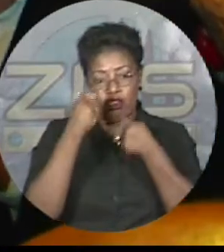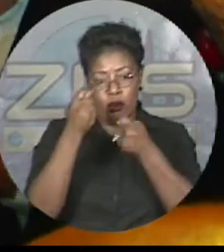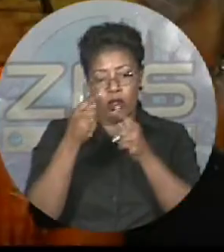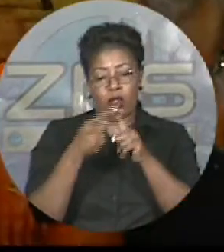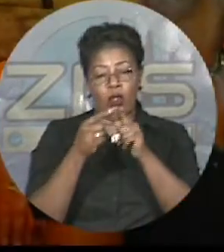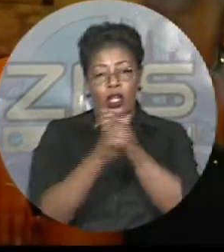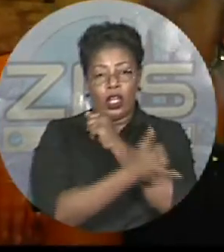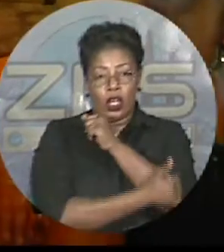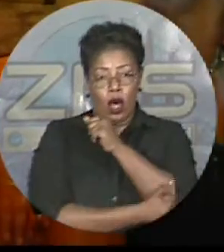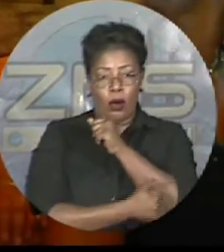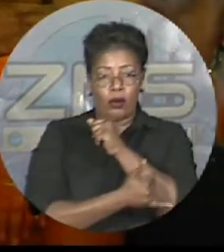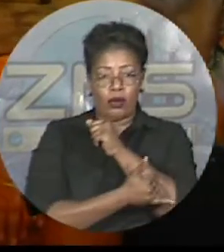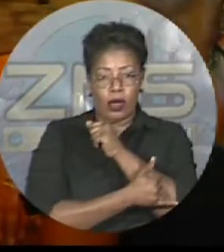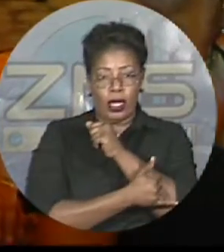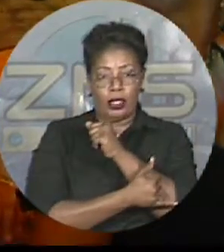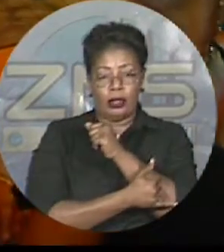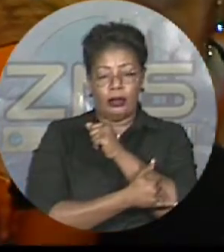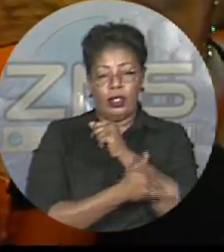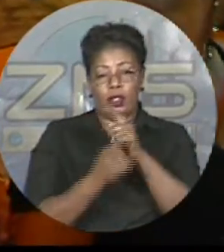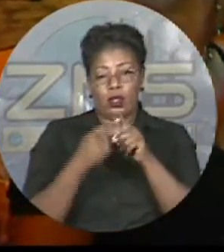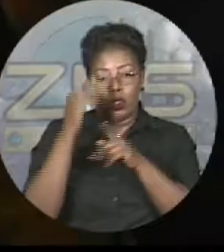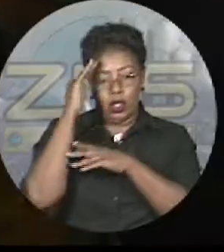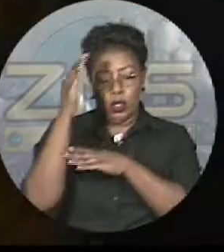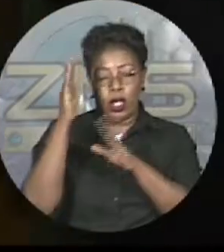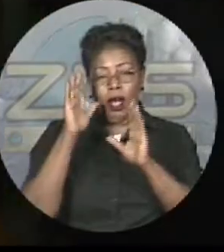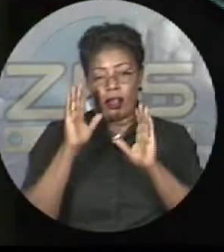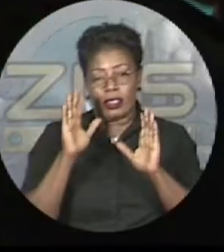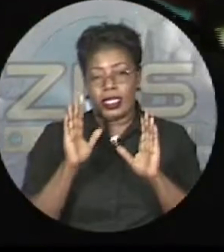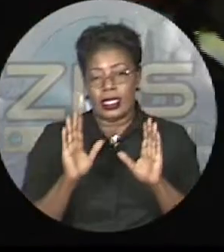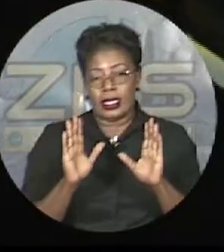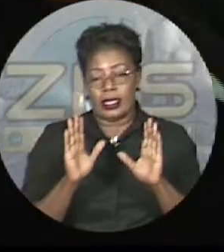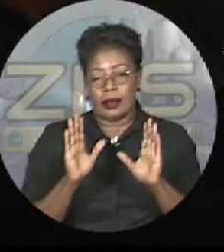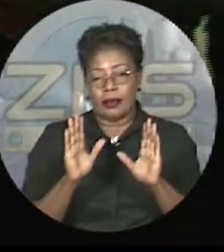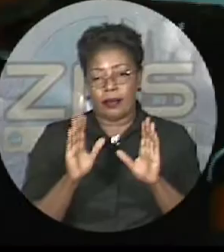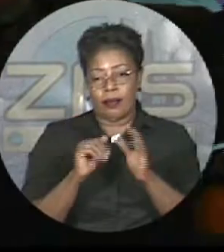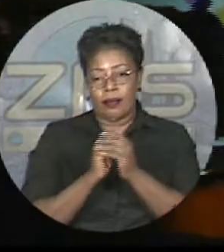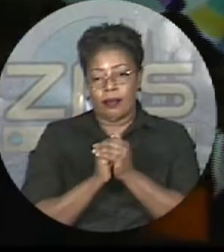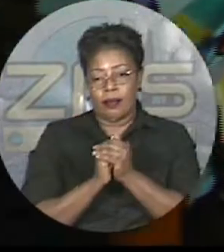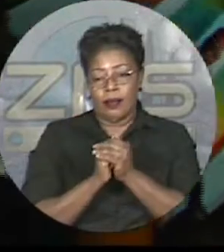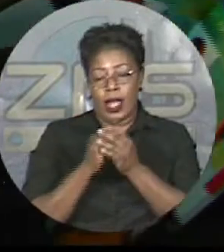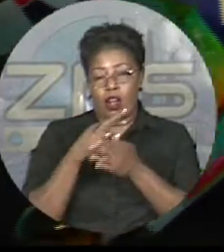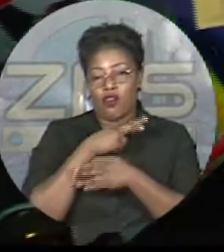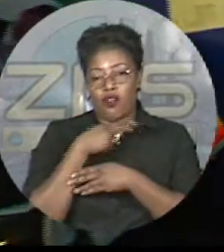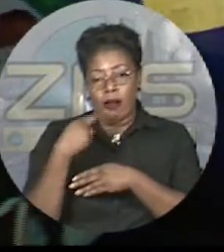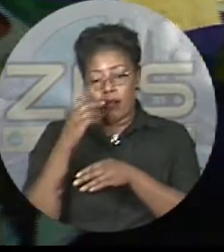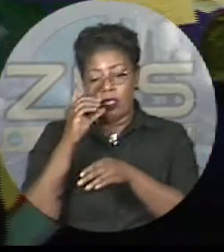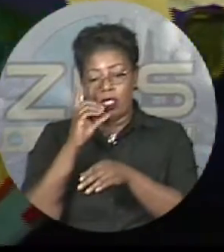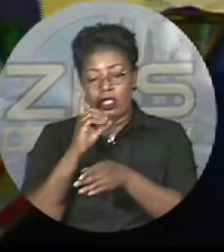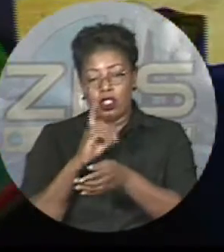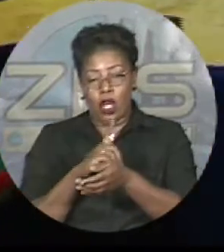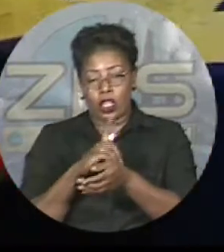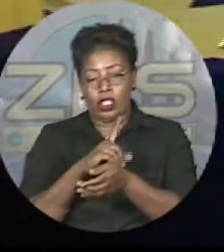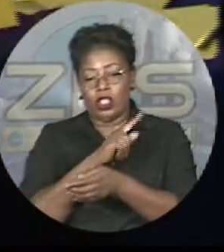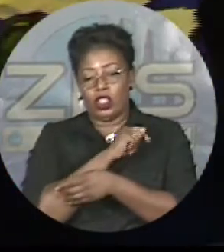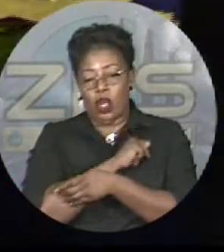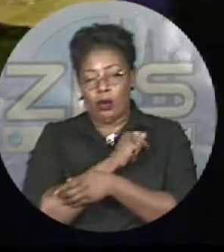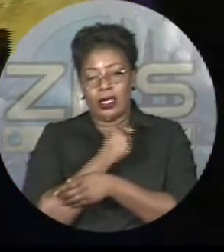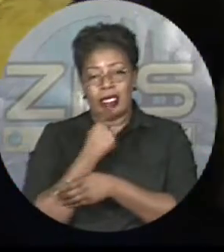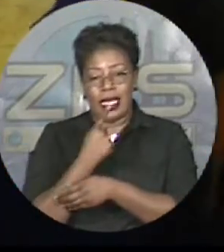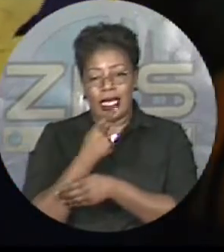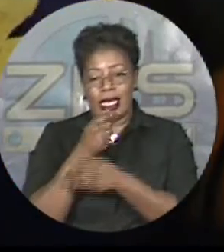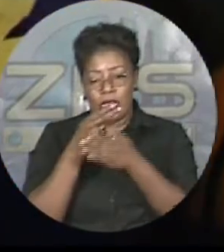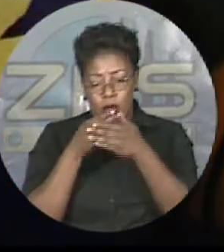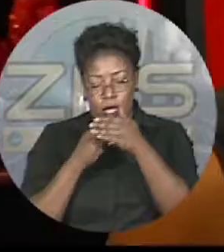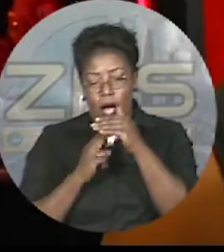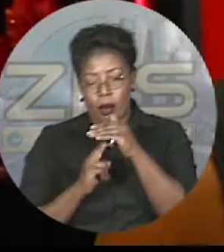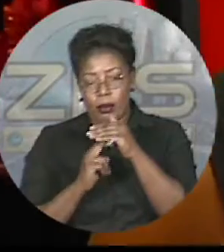Caribbean with a salute to excellence. President of the National Baptist Convention, Reverend Dr. William Thompson, says he was